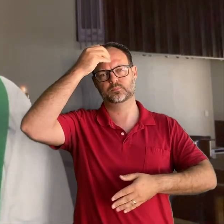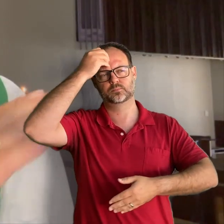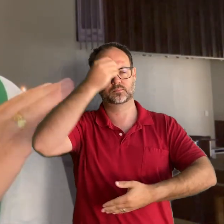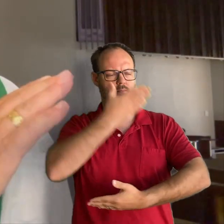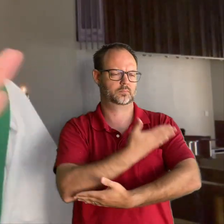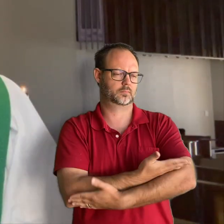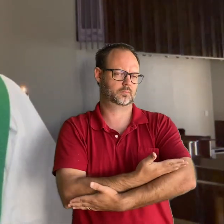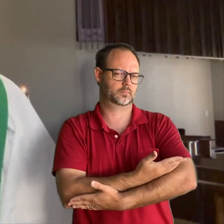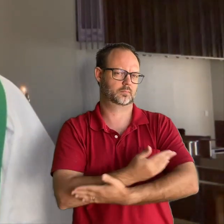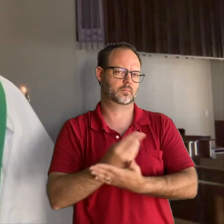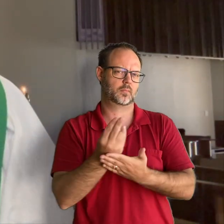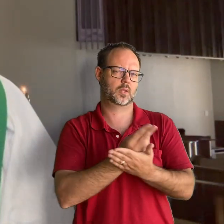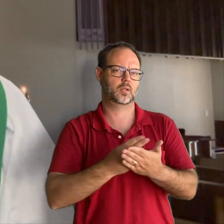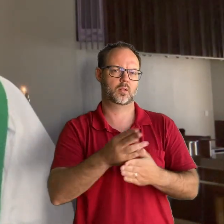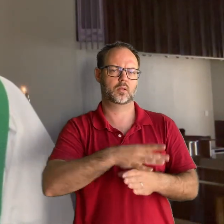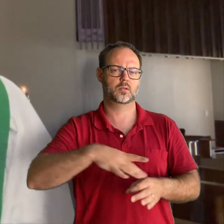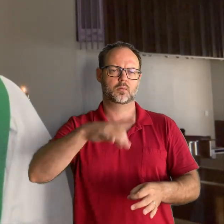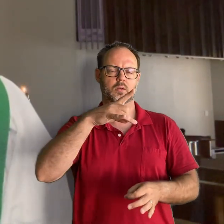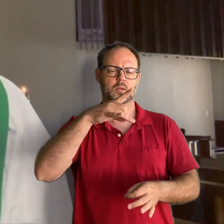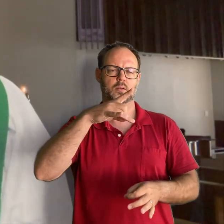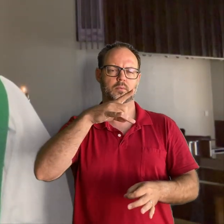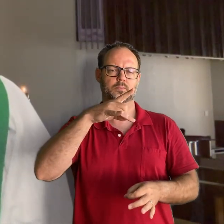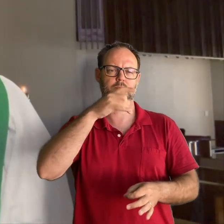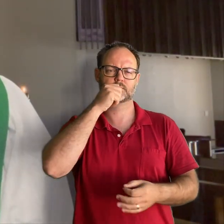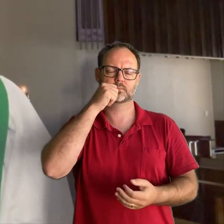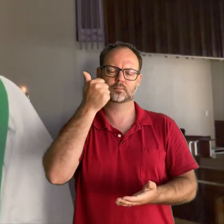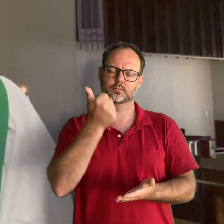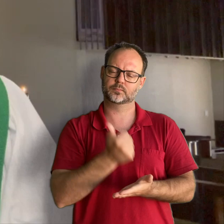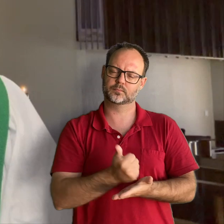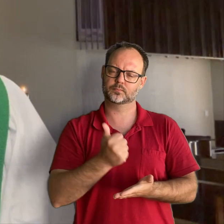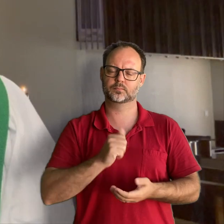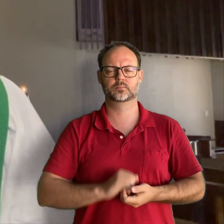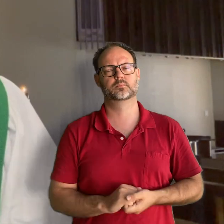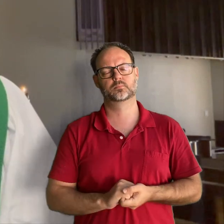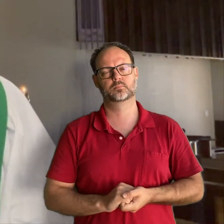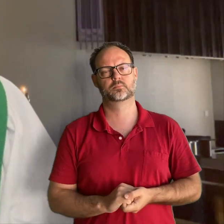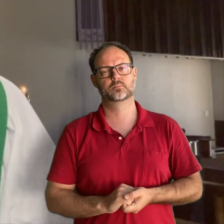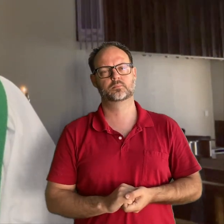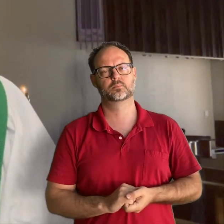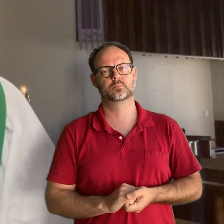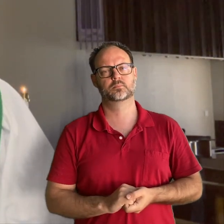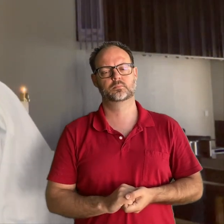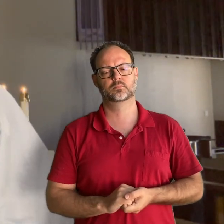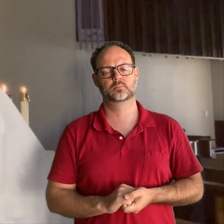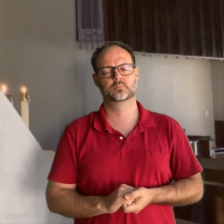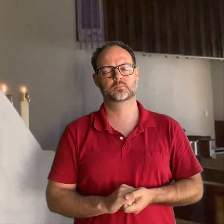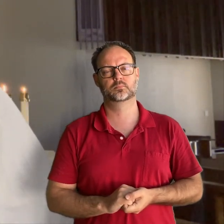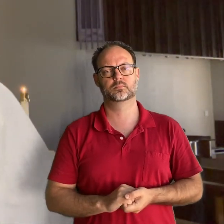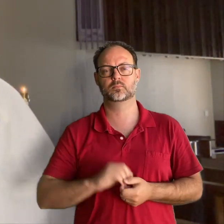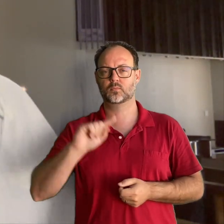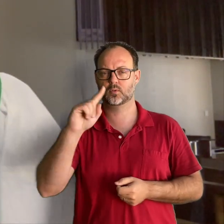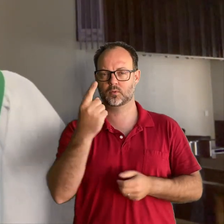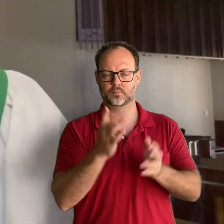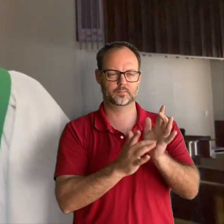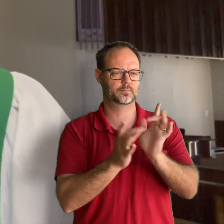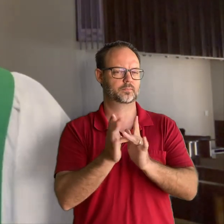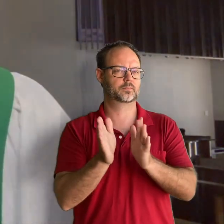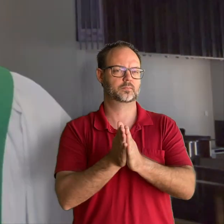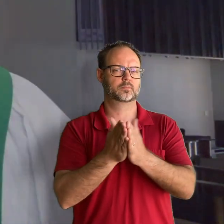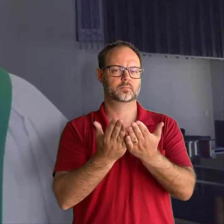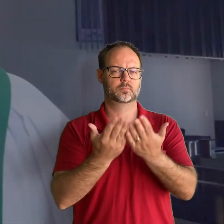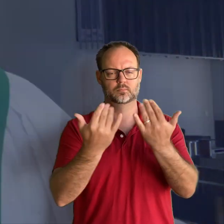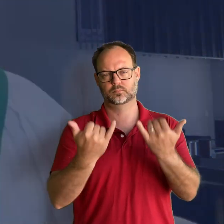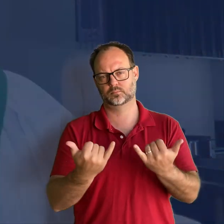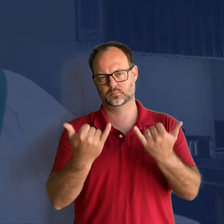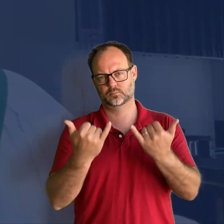Father and of the Son and of the Holy Spirit. Amen. Our first scripture lesson